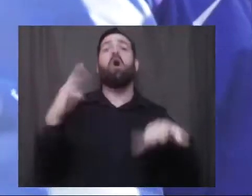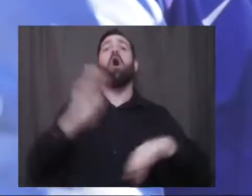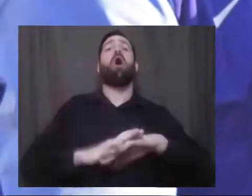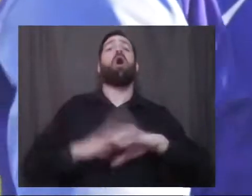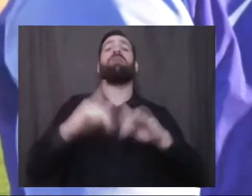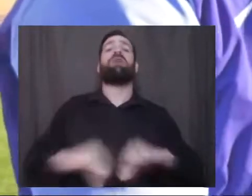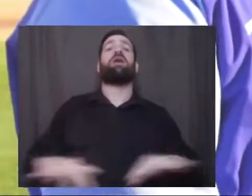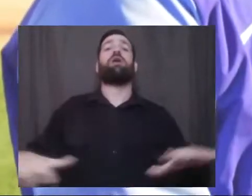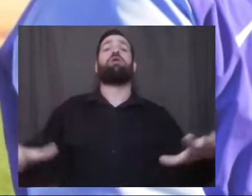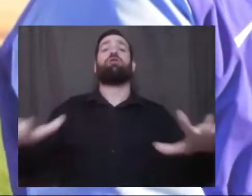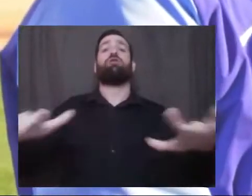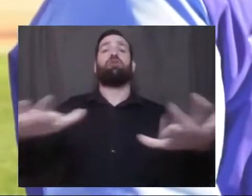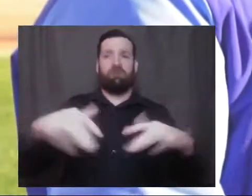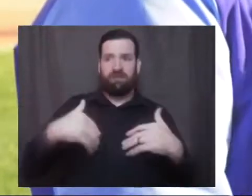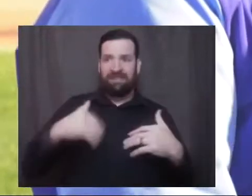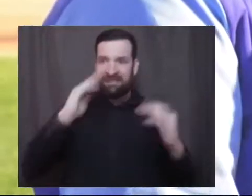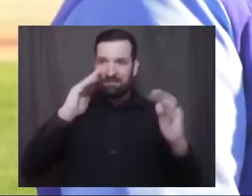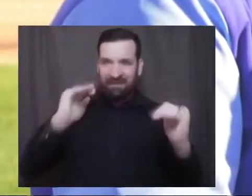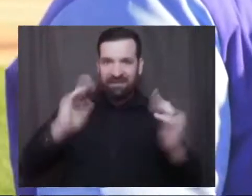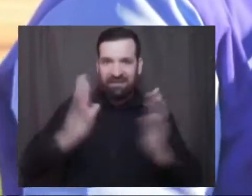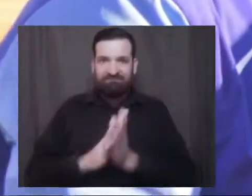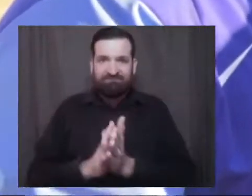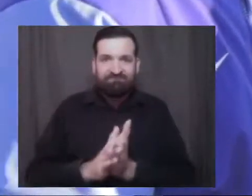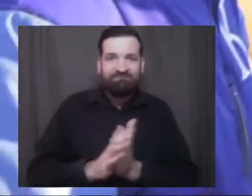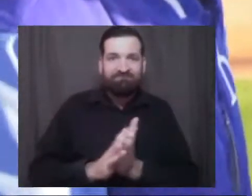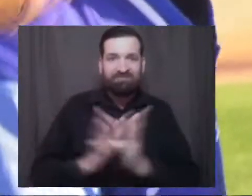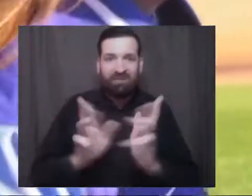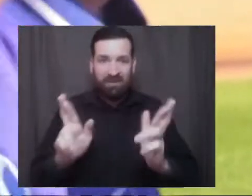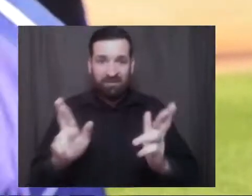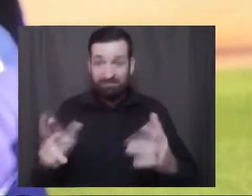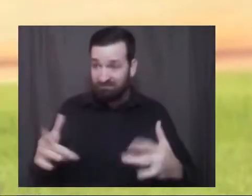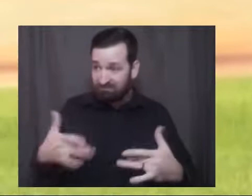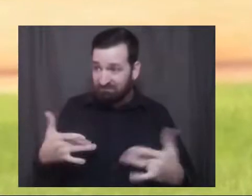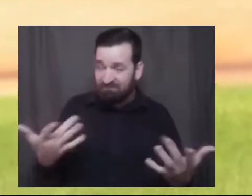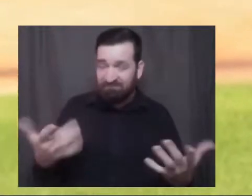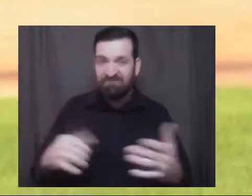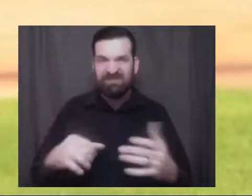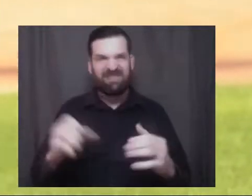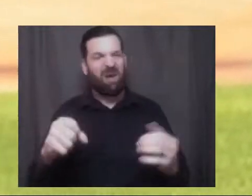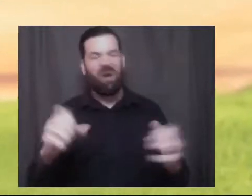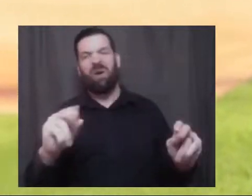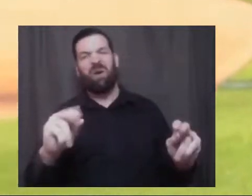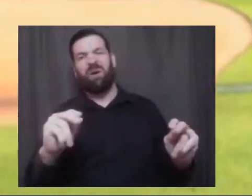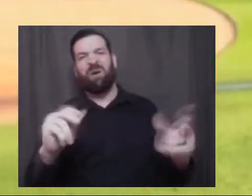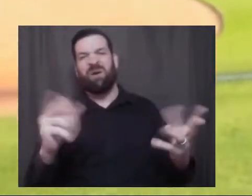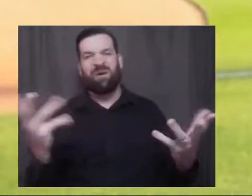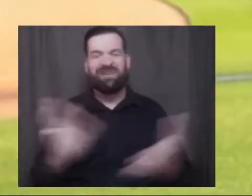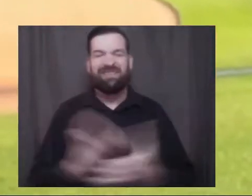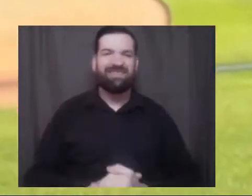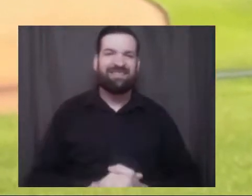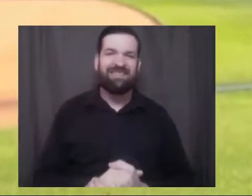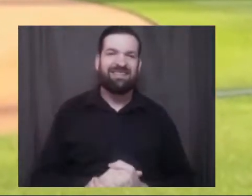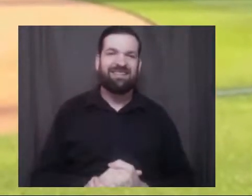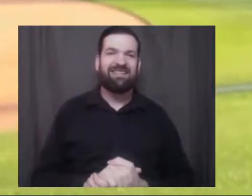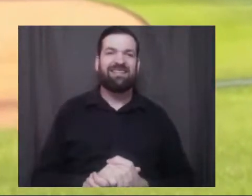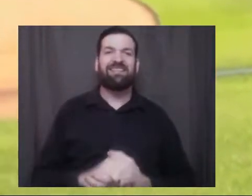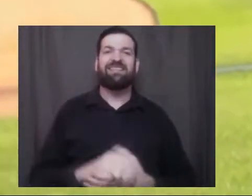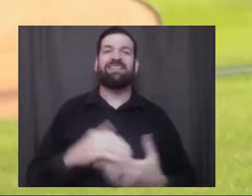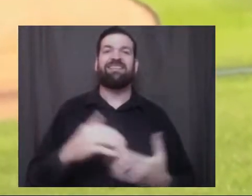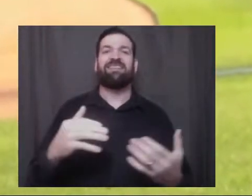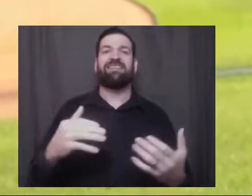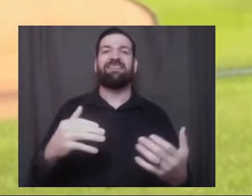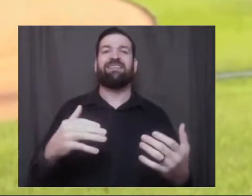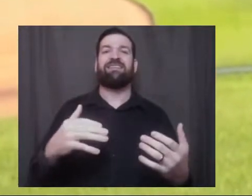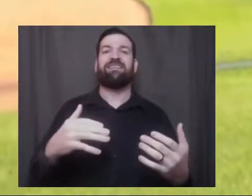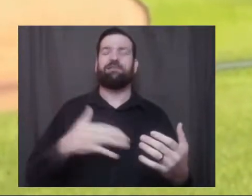the anticipation of watching it all come together? No. No. And this is what, my 12th season, I